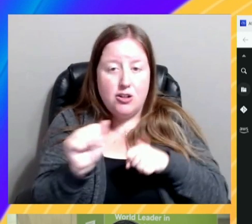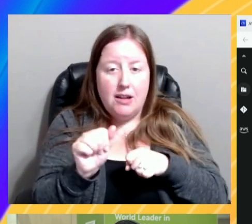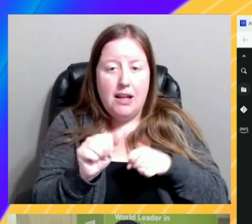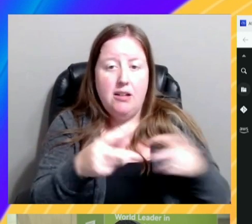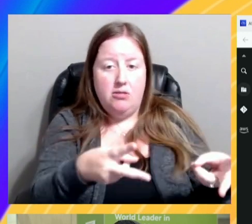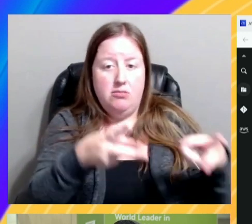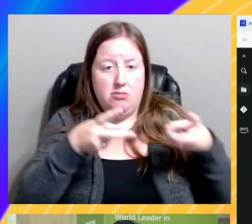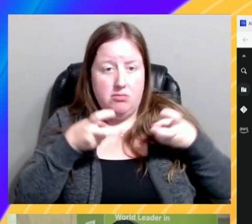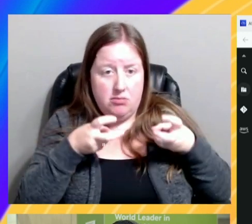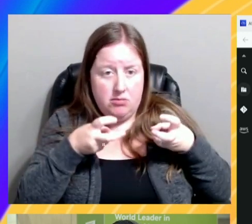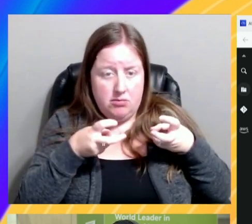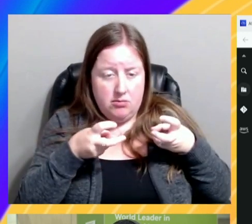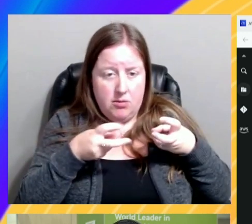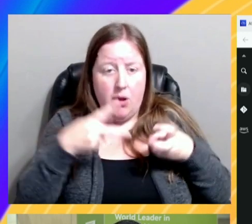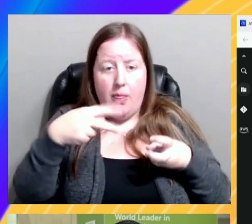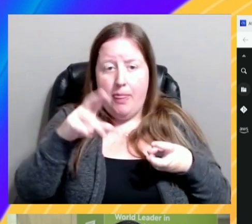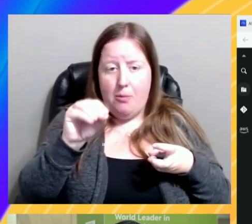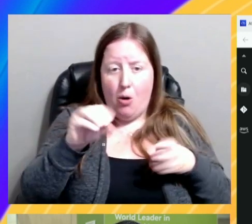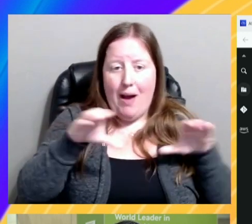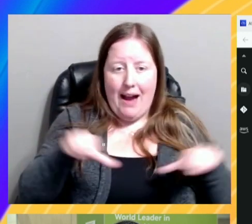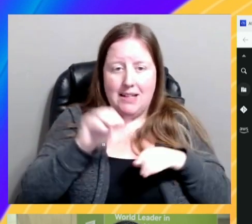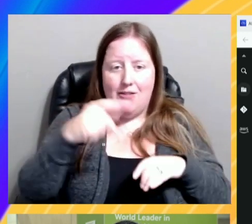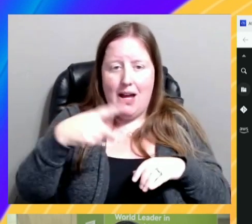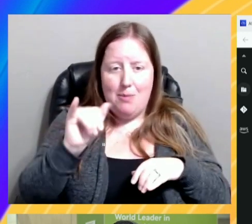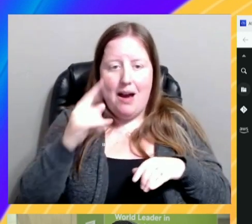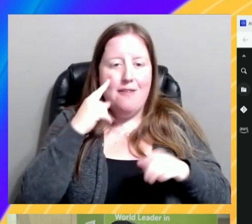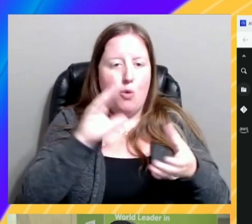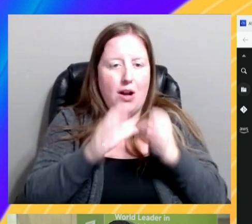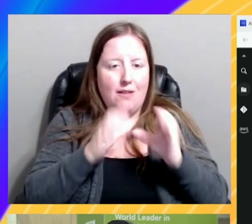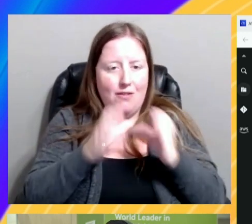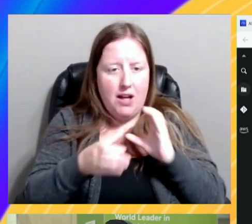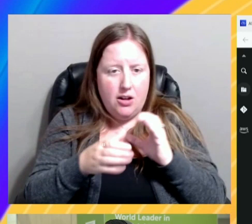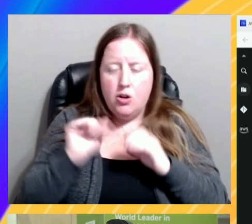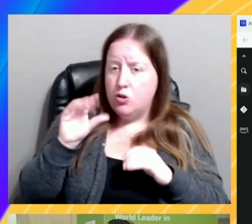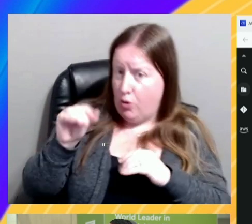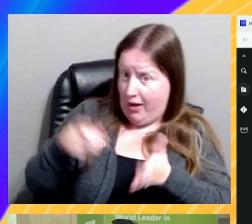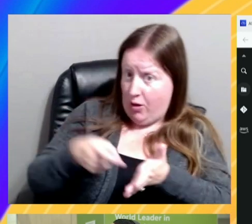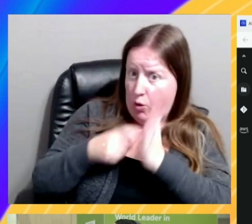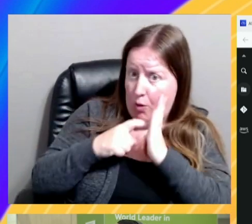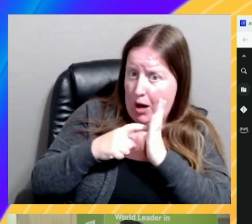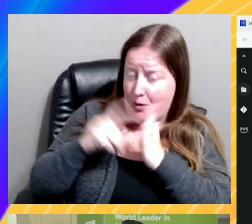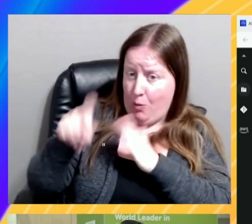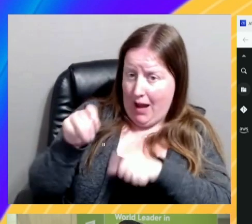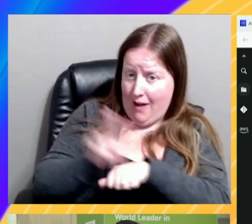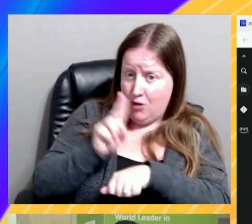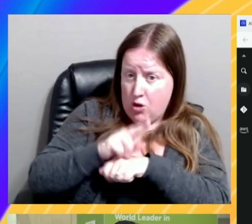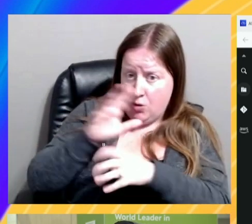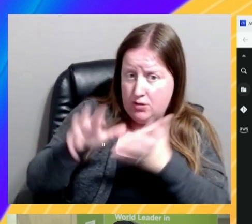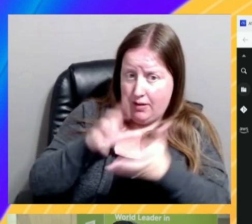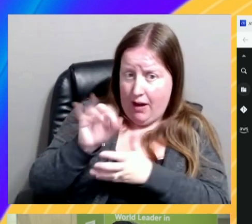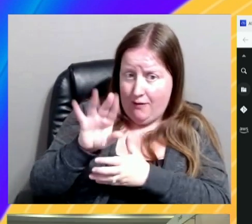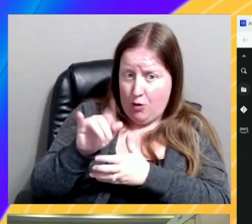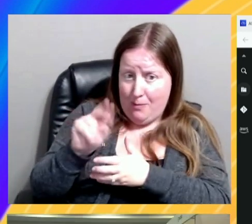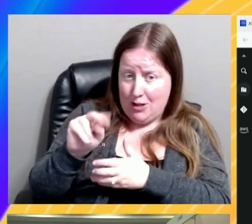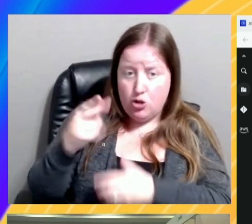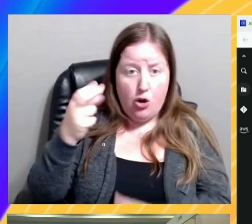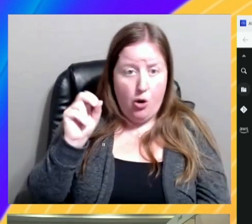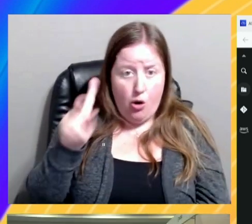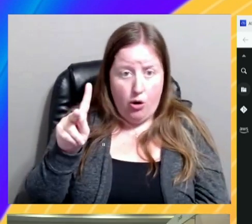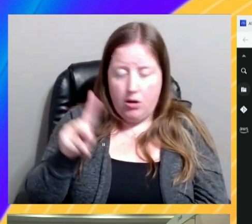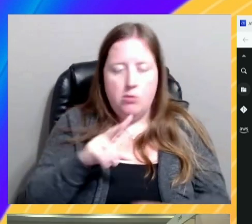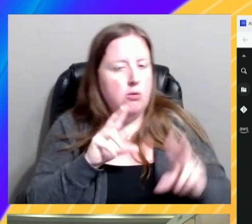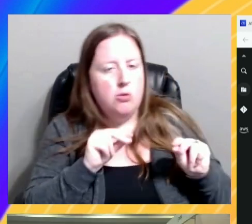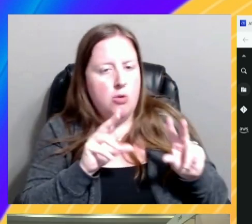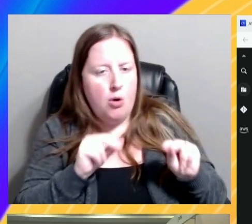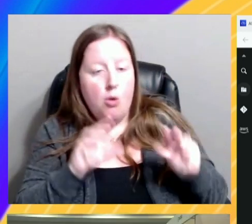actual proactive API for config. Okay. So is this a requirement where we have to use CloudFormation hooks? No, this actually, you can utilize